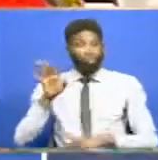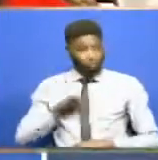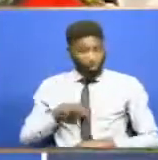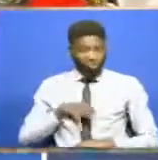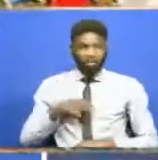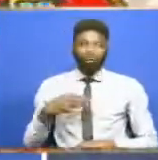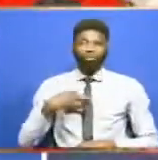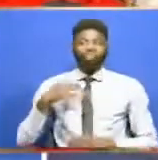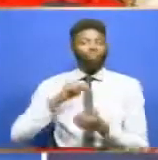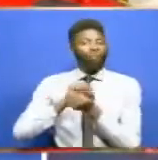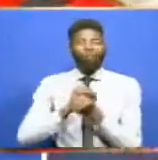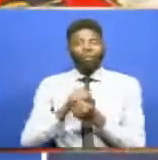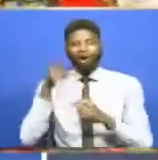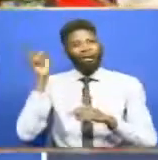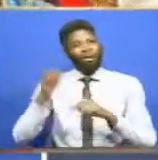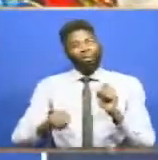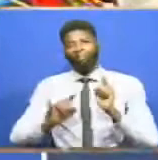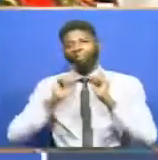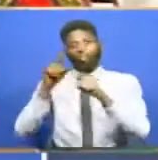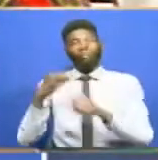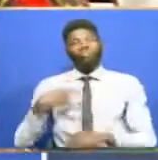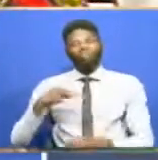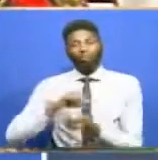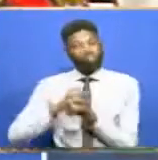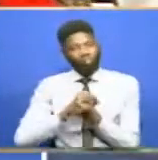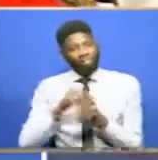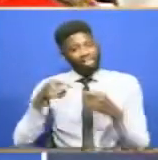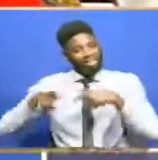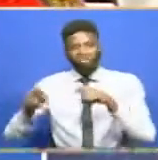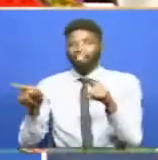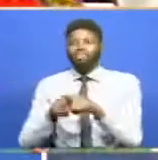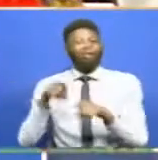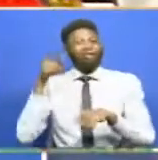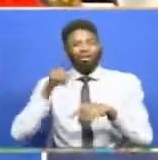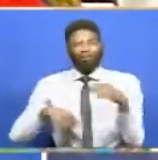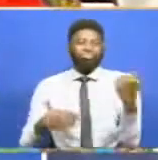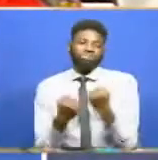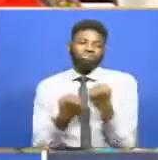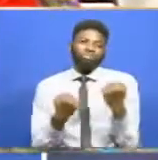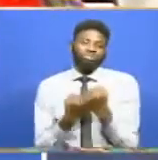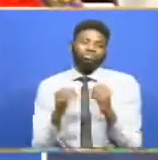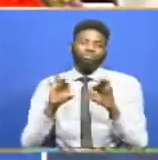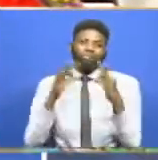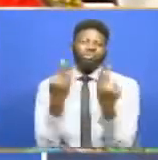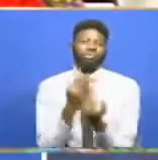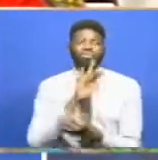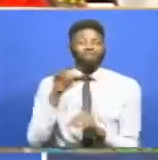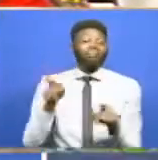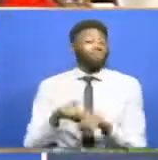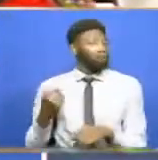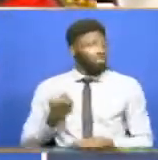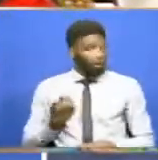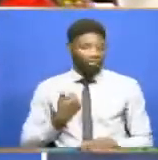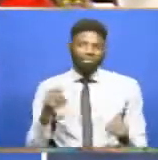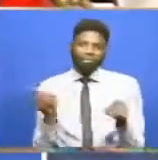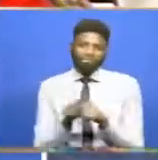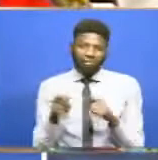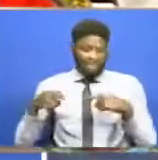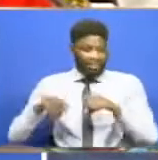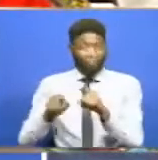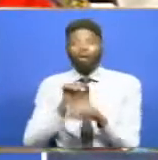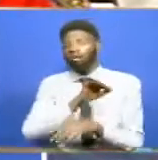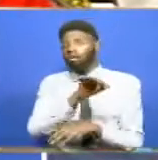no longer go and wash clothes. Mm-hmm. Hence, they're not able to put food on the table. And the girls are now being